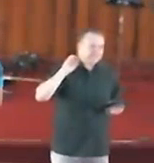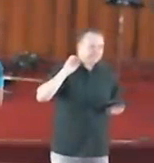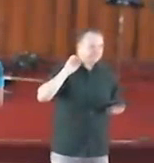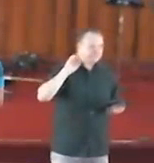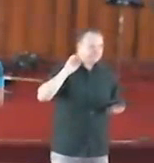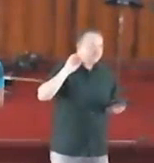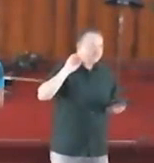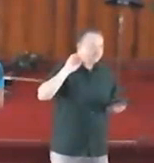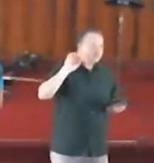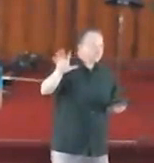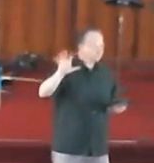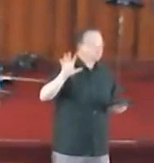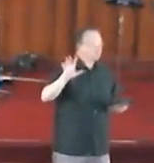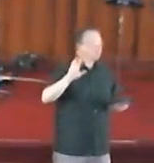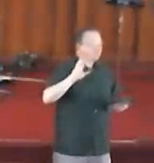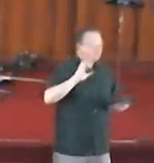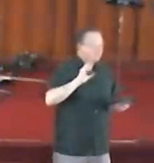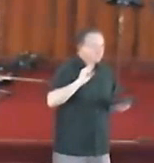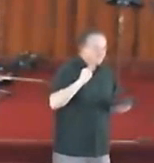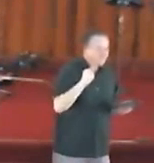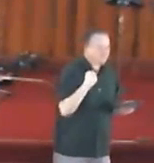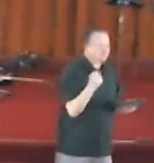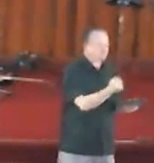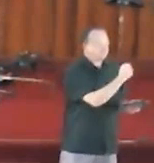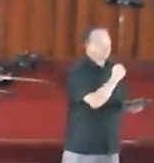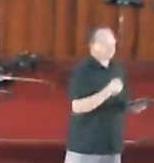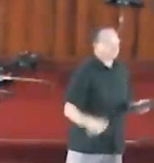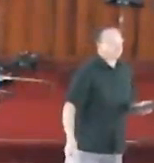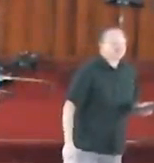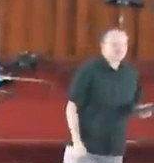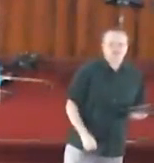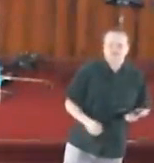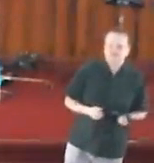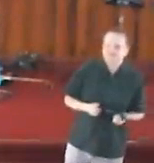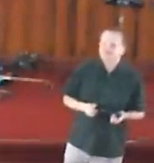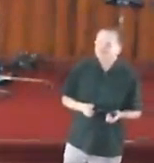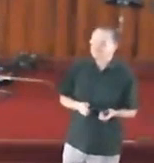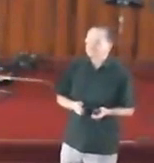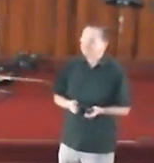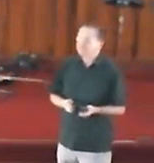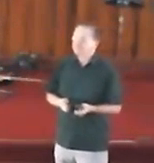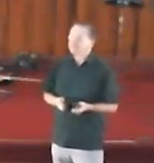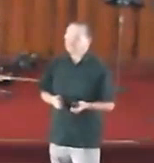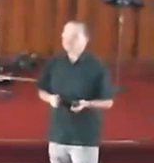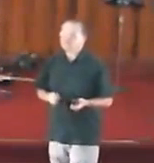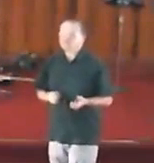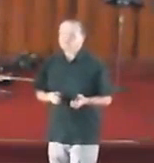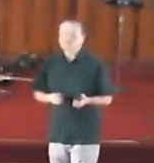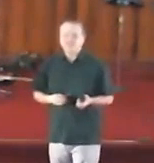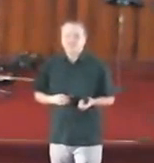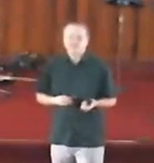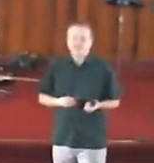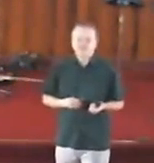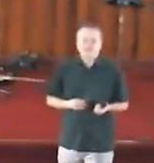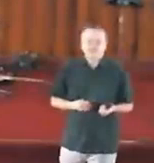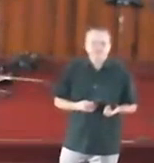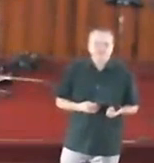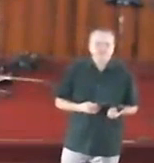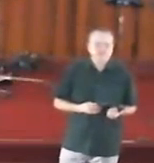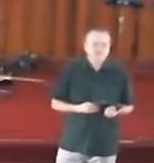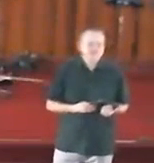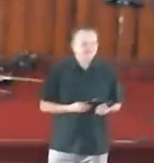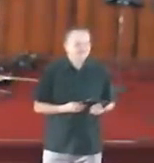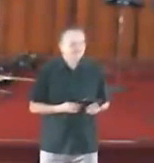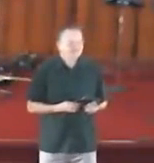traía palabras, traía poder con él. Again, we can see that Paul not only would bring words, but